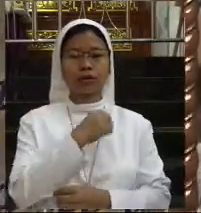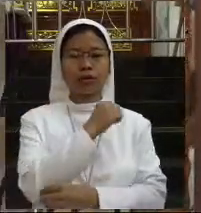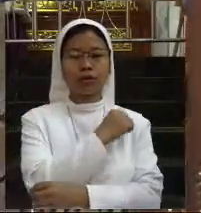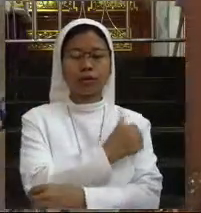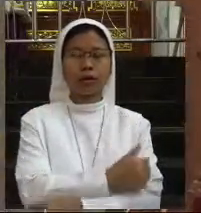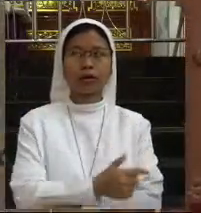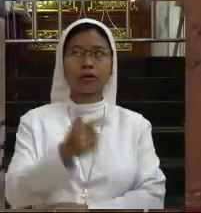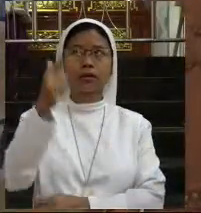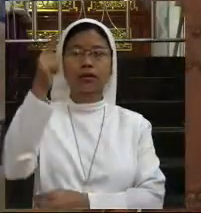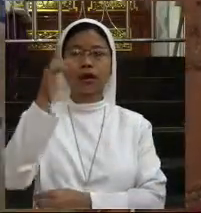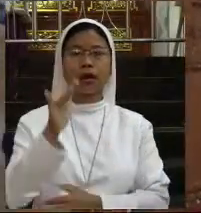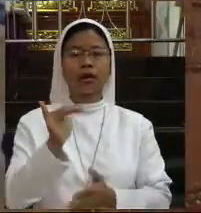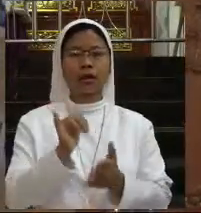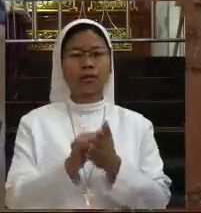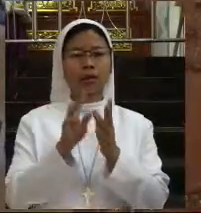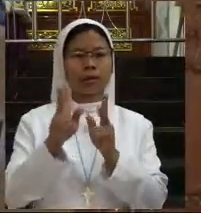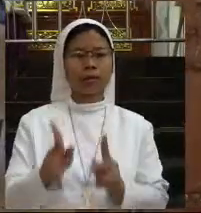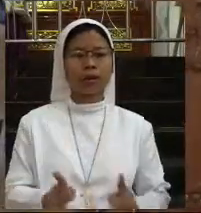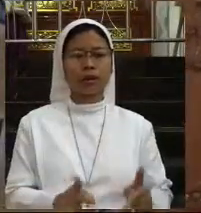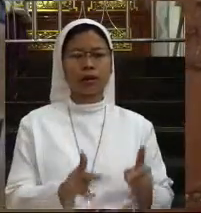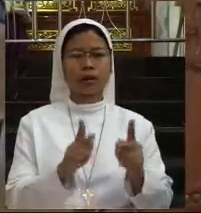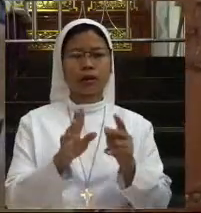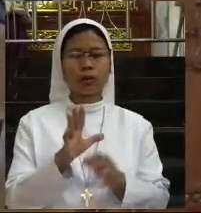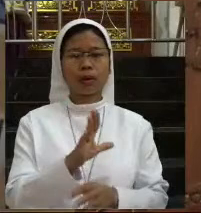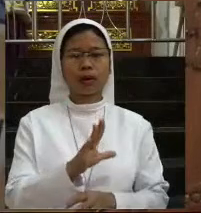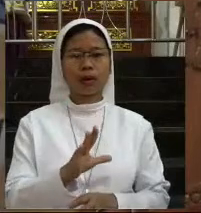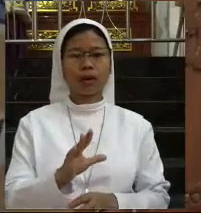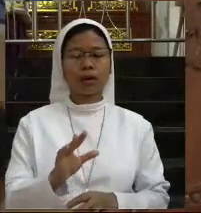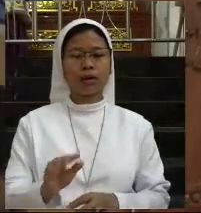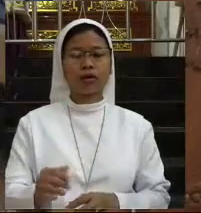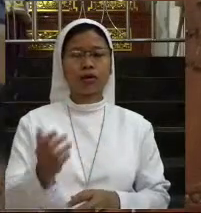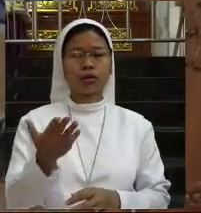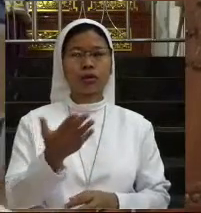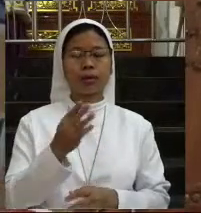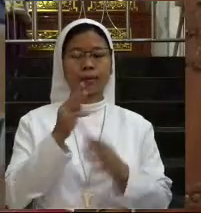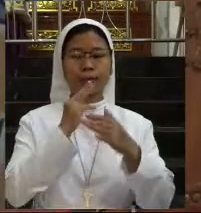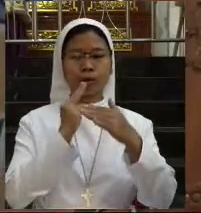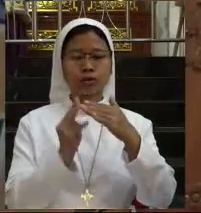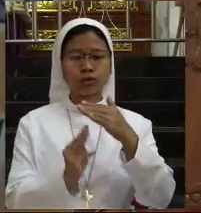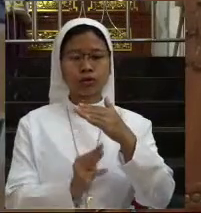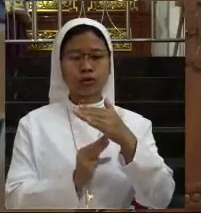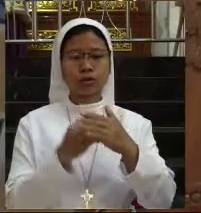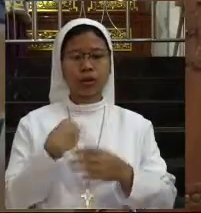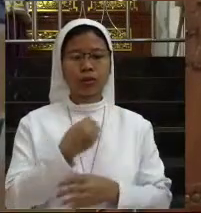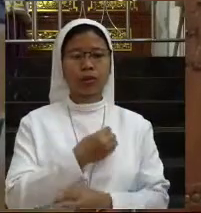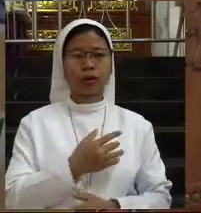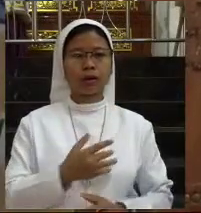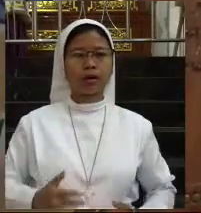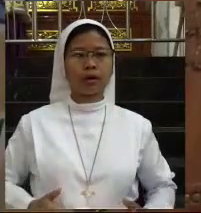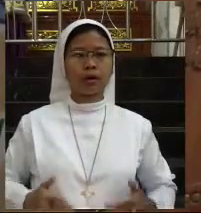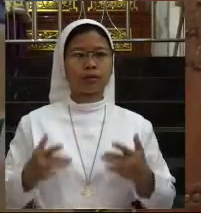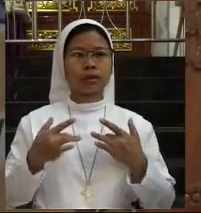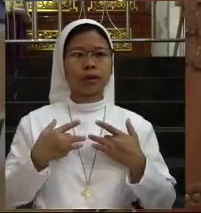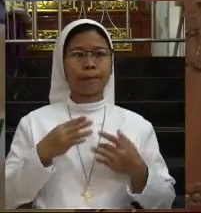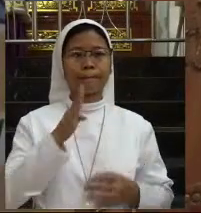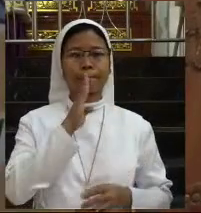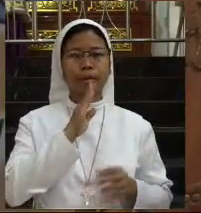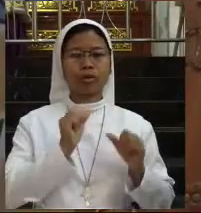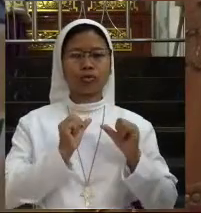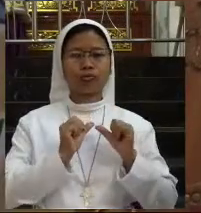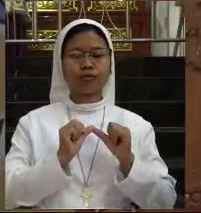God, that by the power of these holy mysteries, our life may be